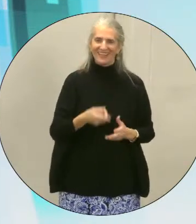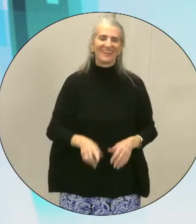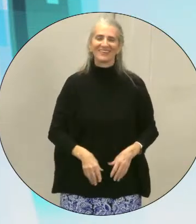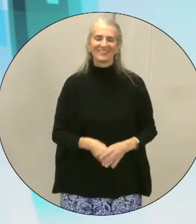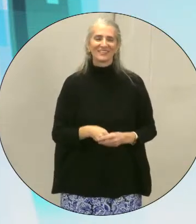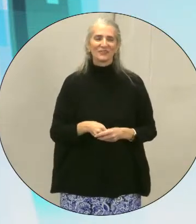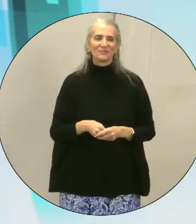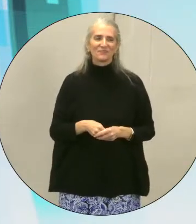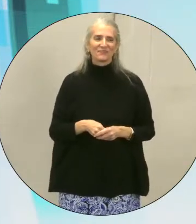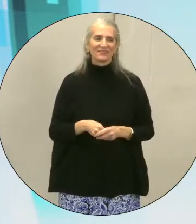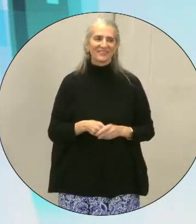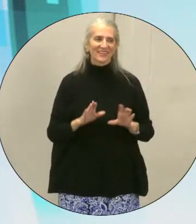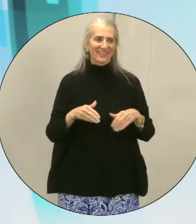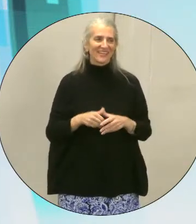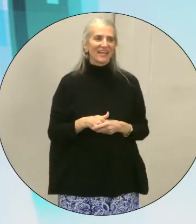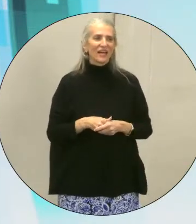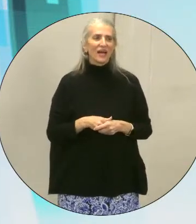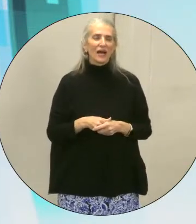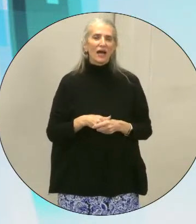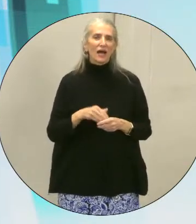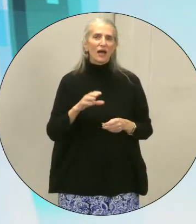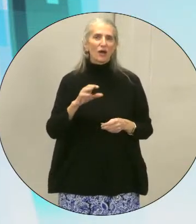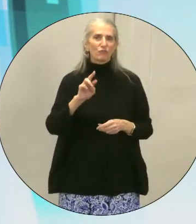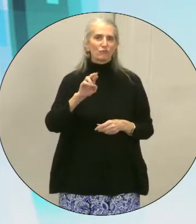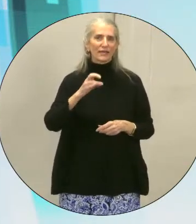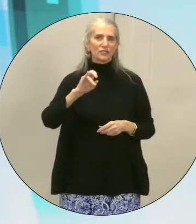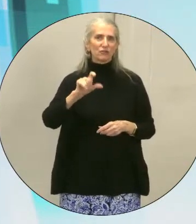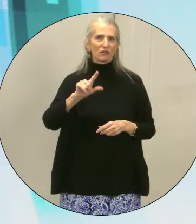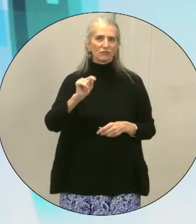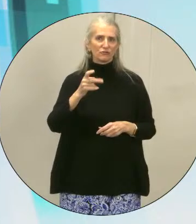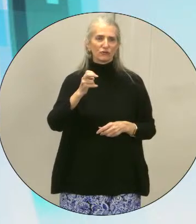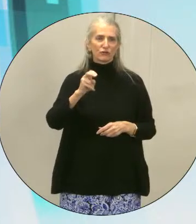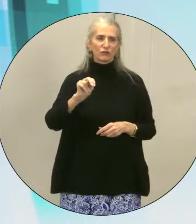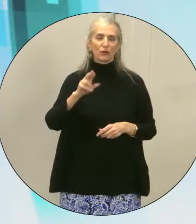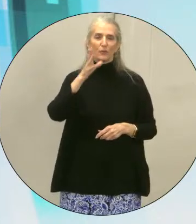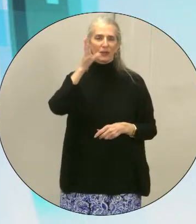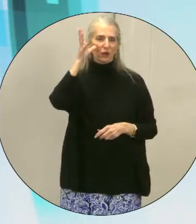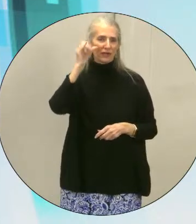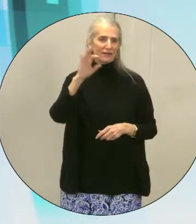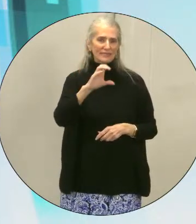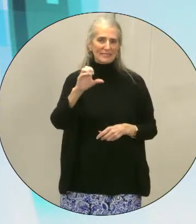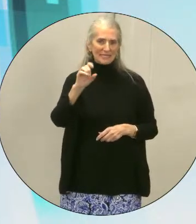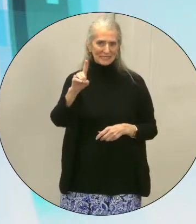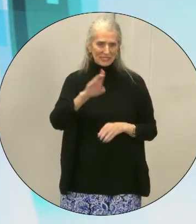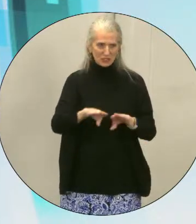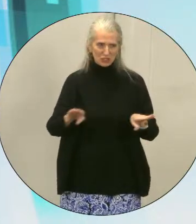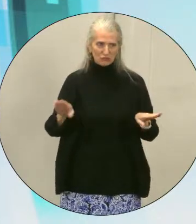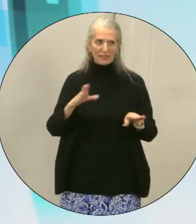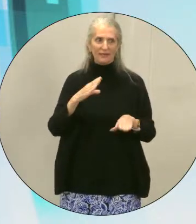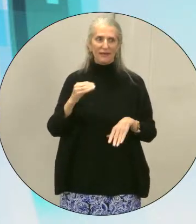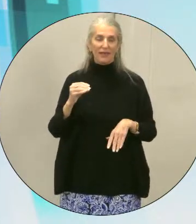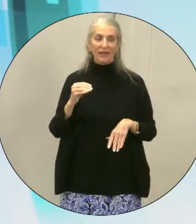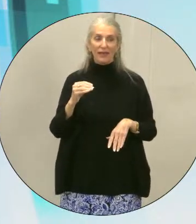Okay. Thank you, Madam President. Rachel Turner, parent of CCSD children and foster parent as